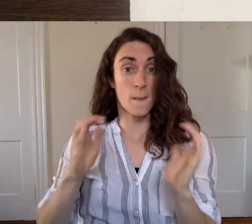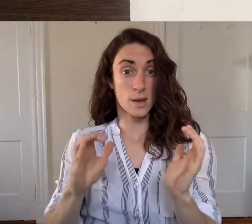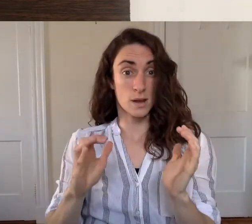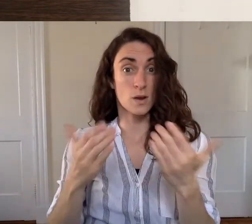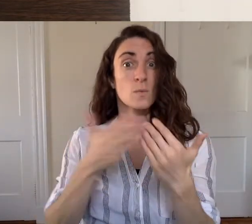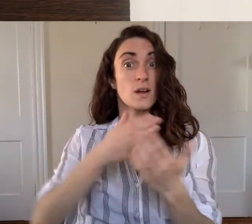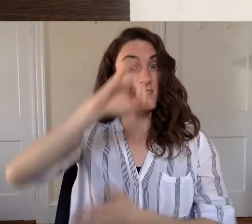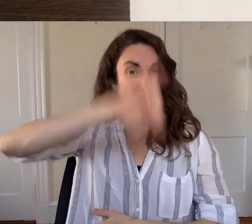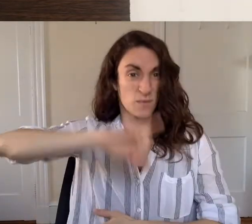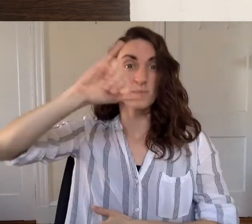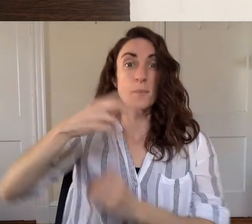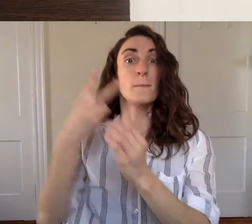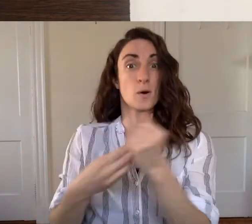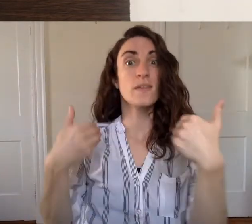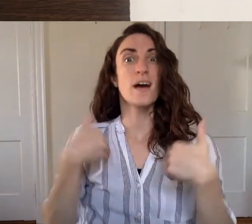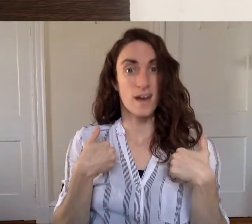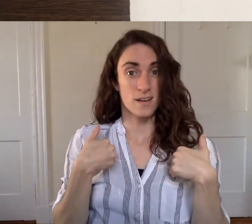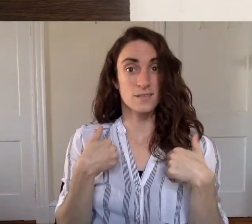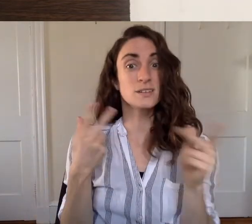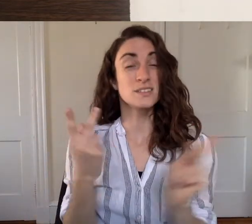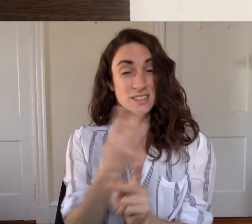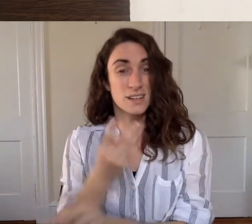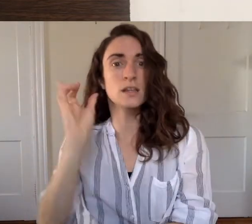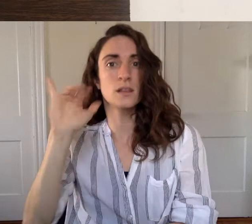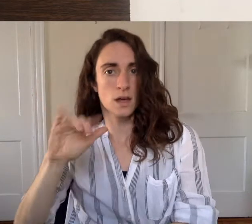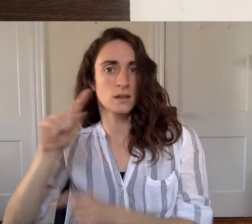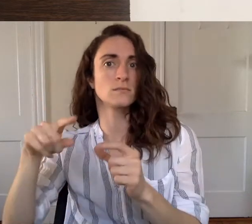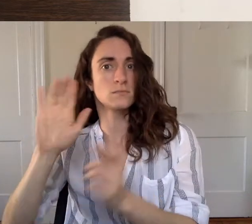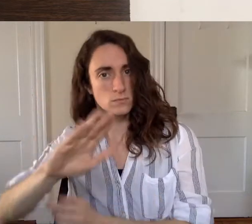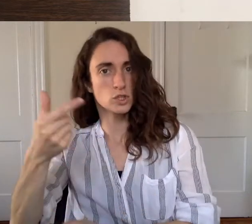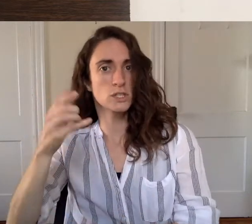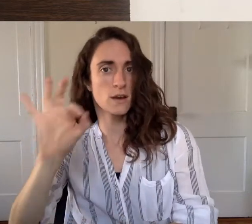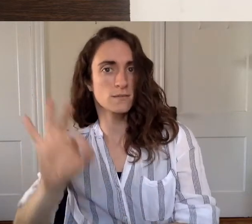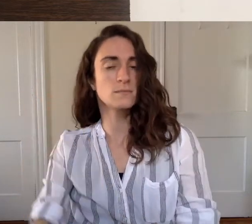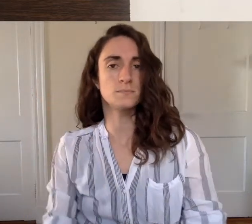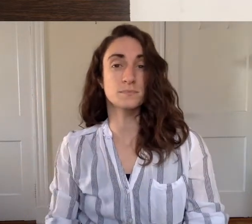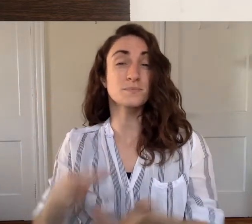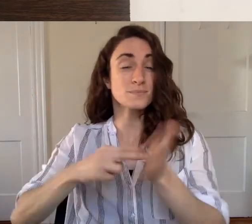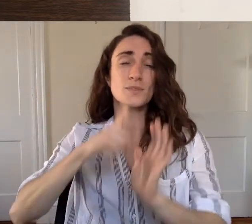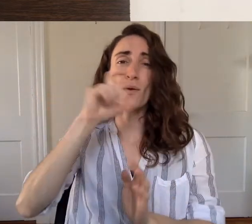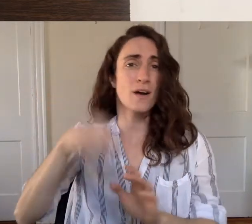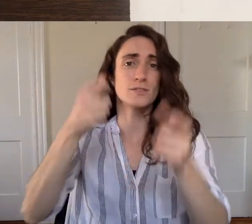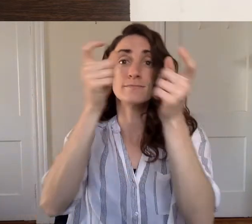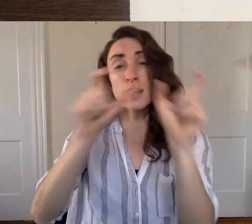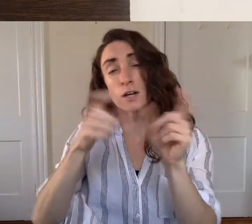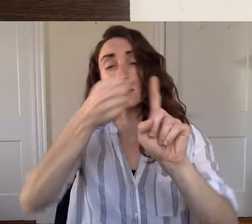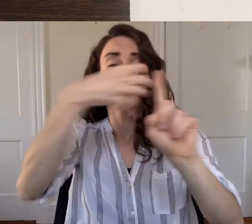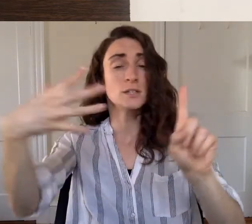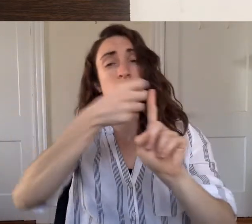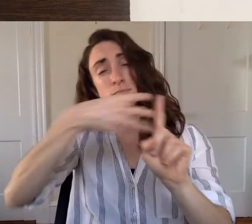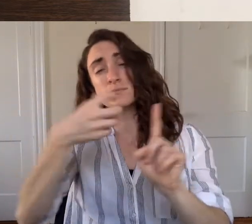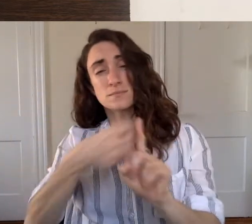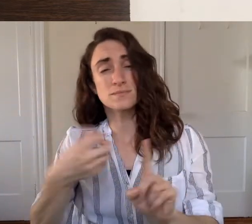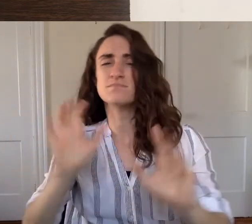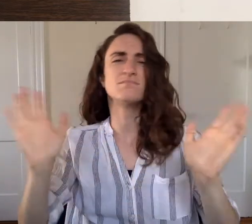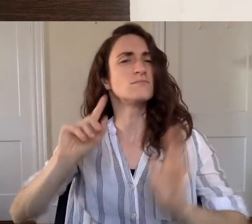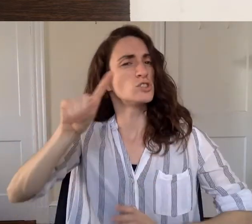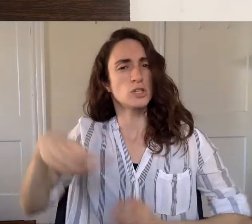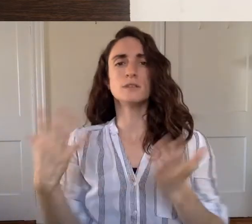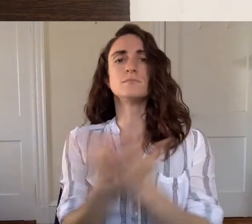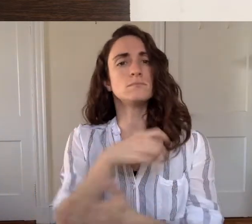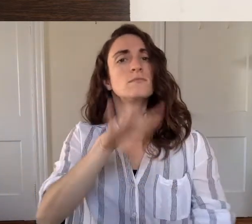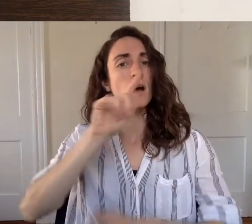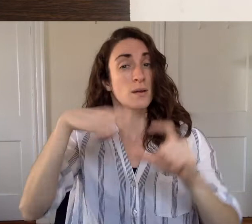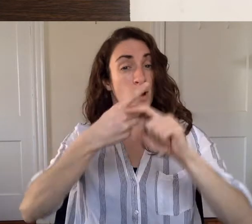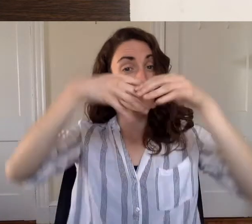be the greatest common factor of 30 and 45. The takeaway here is that we don't have to list all the factors of two numbers to find their greatest